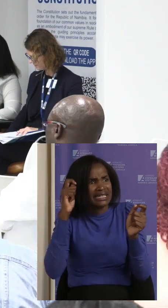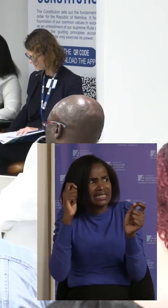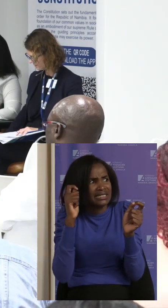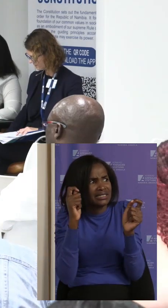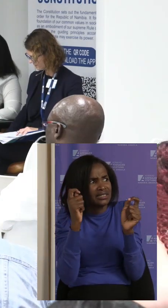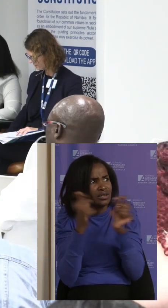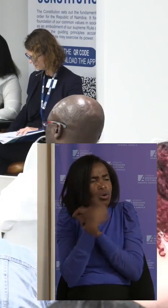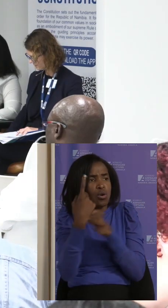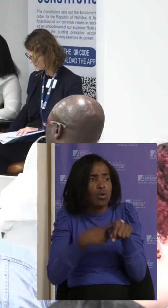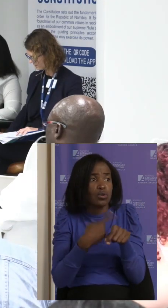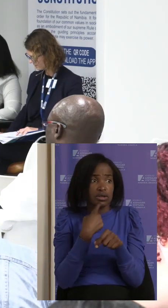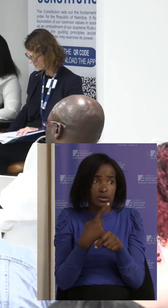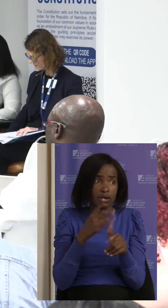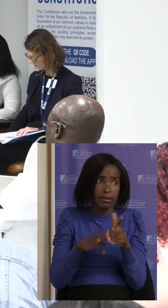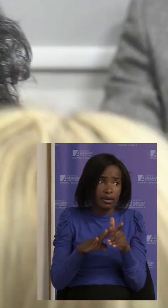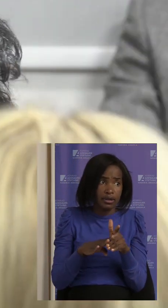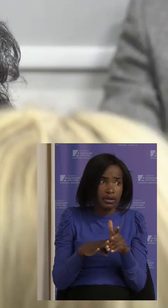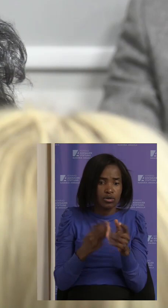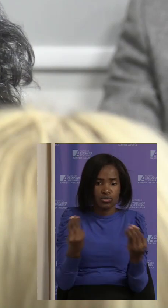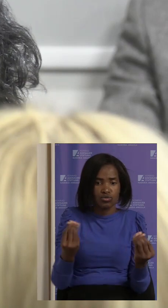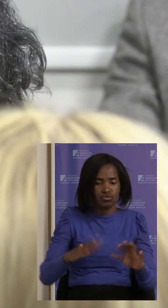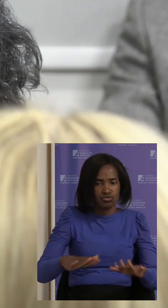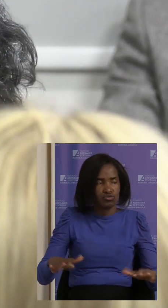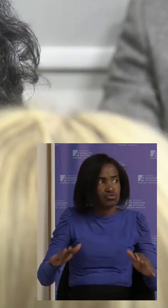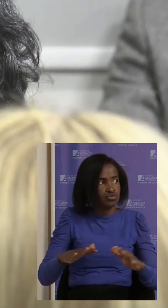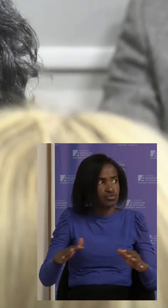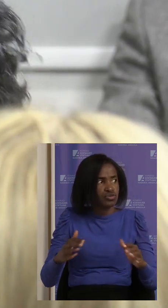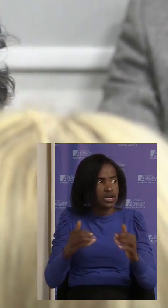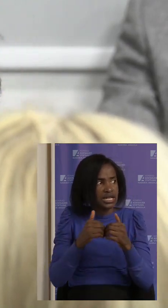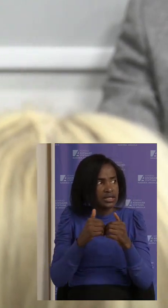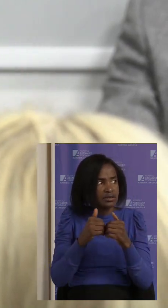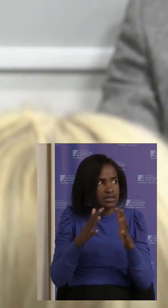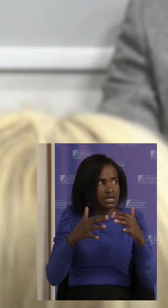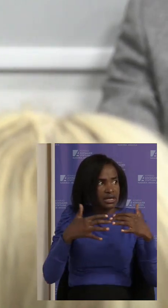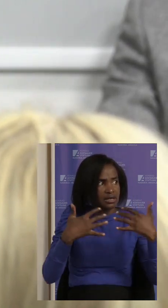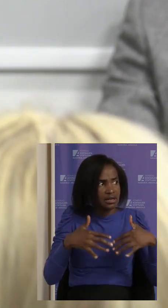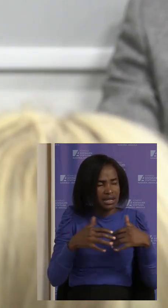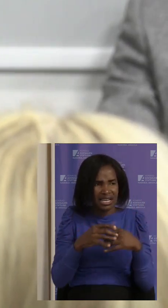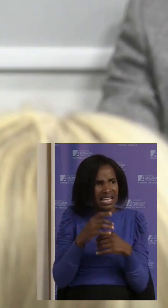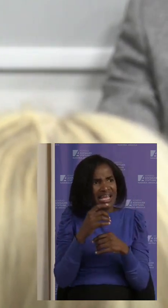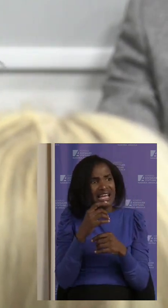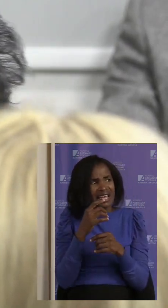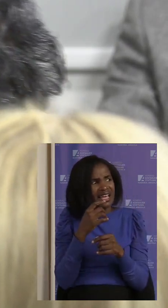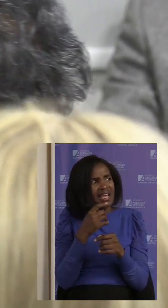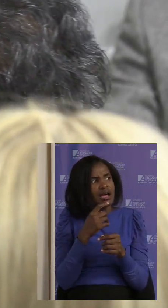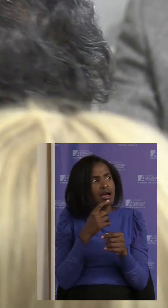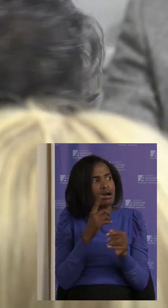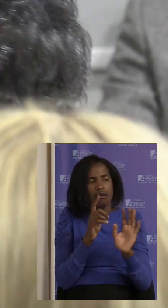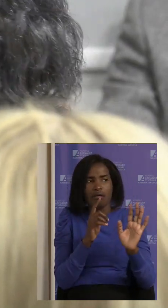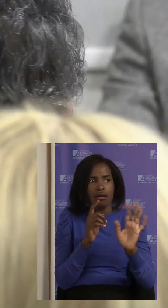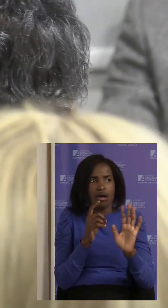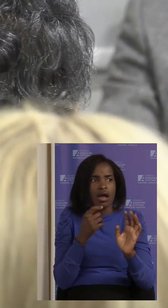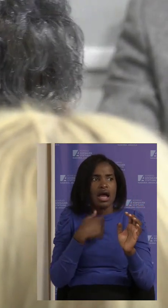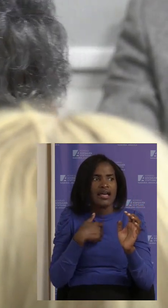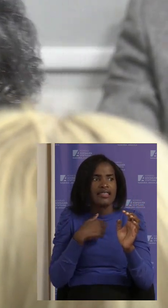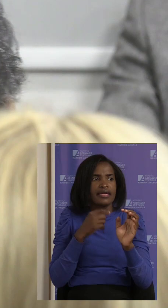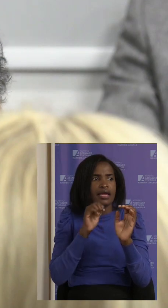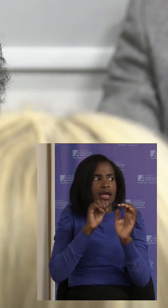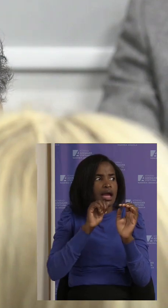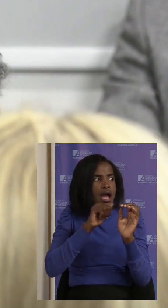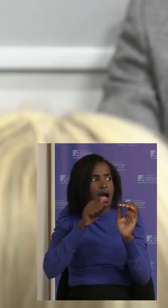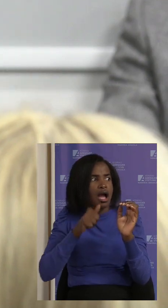speak about kids to enter the industry. For me, it should be our program that